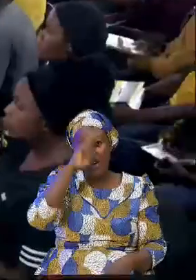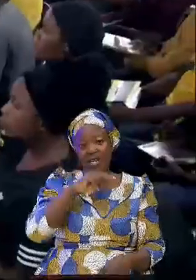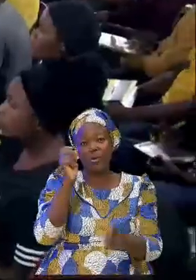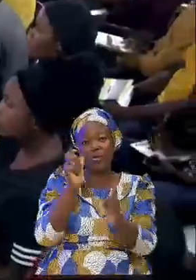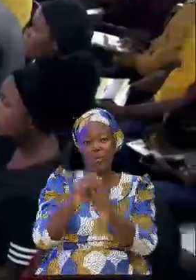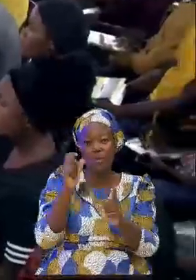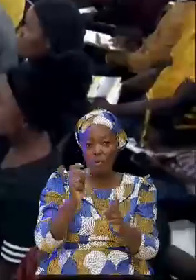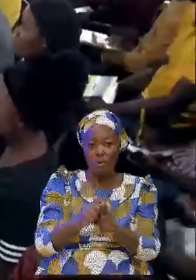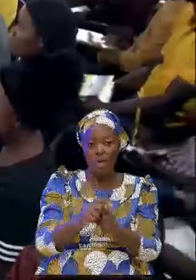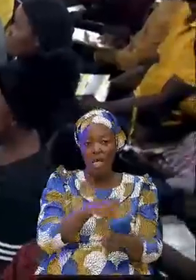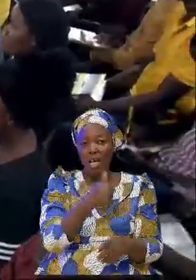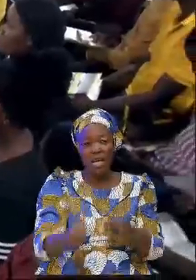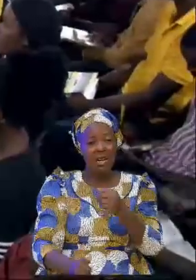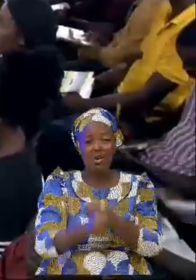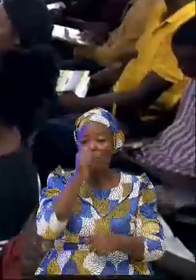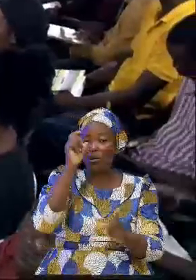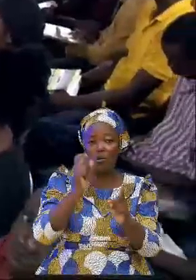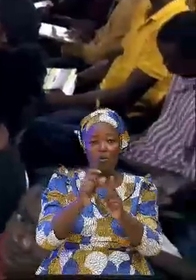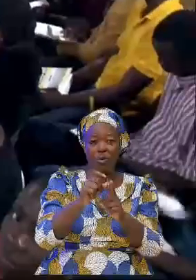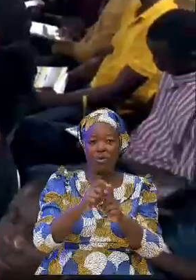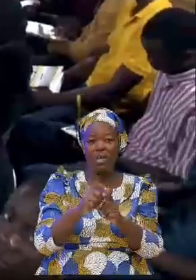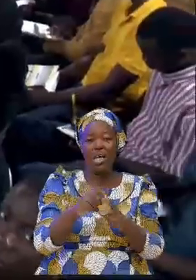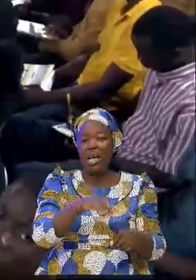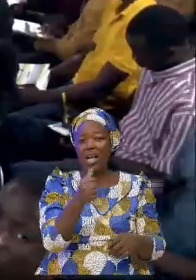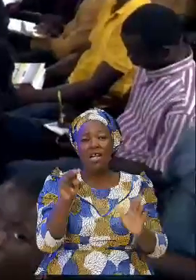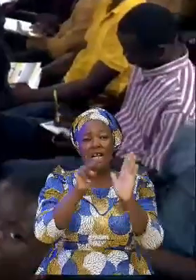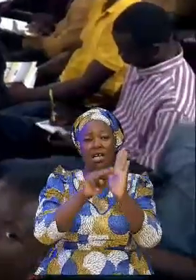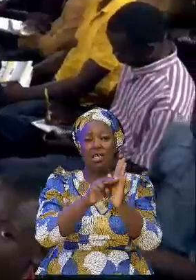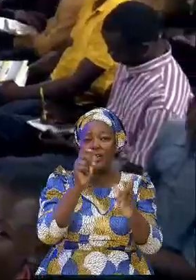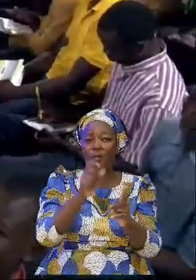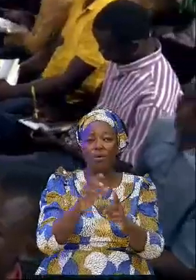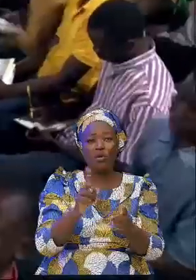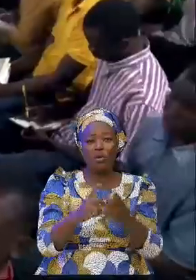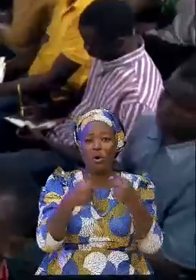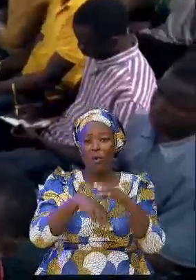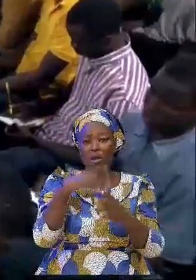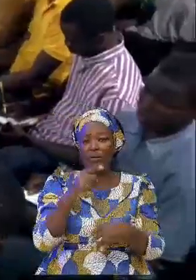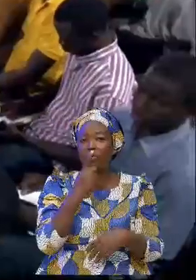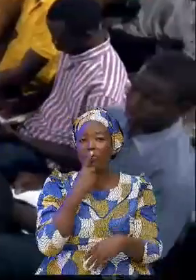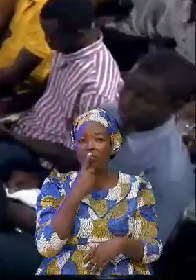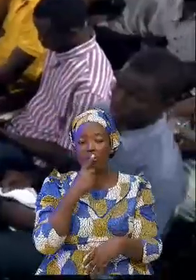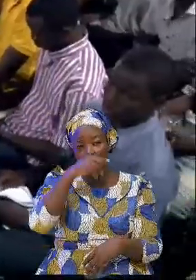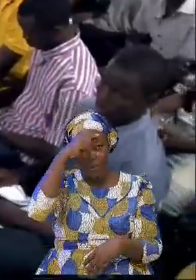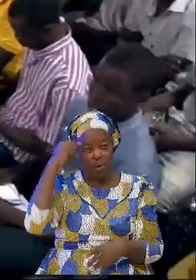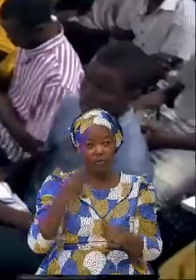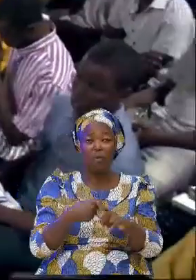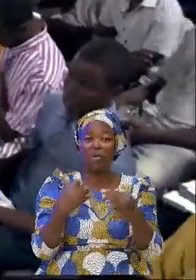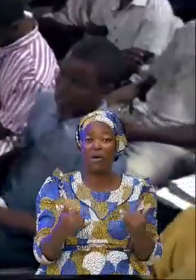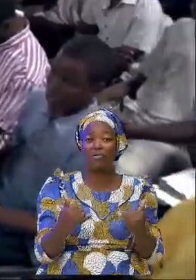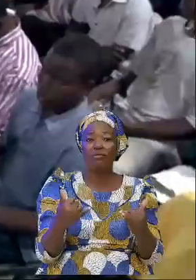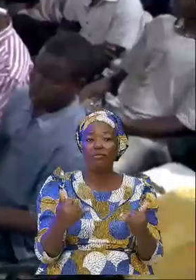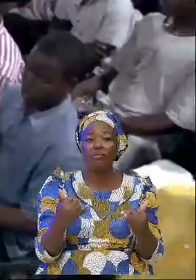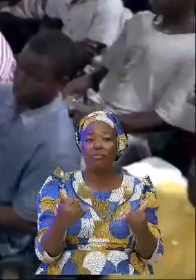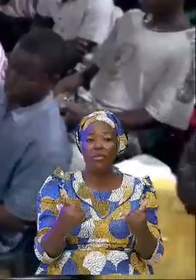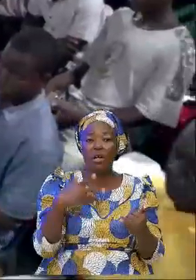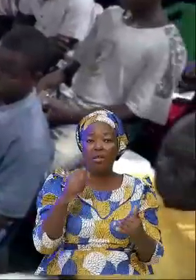any careless word, any curse word, any negative word to come out of